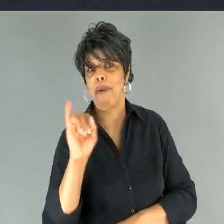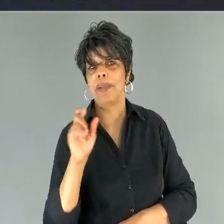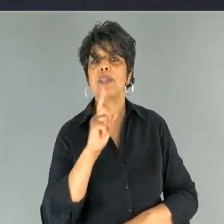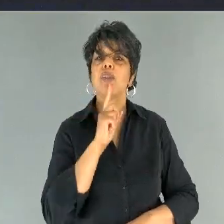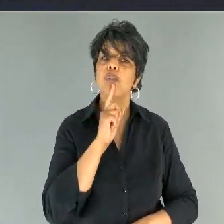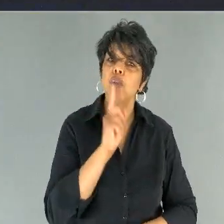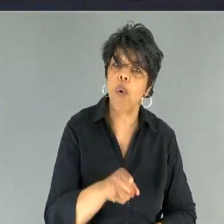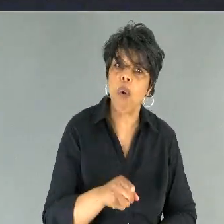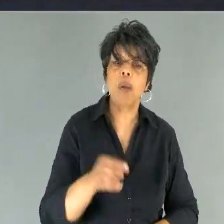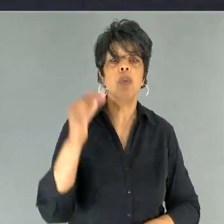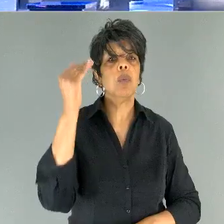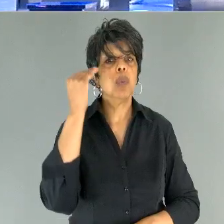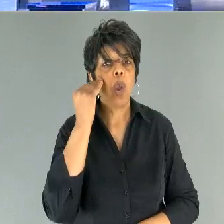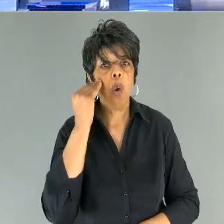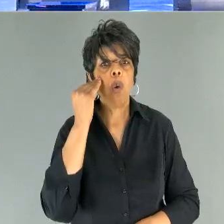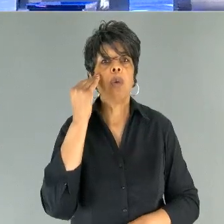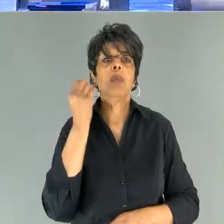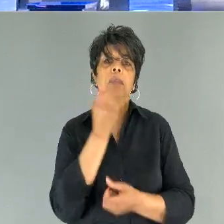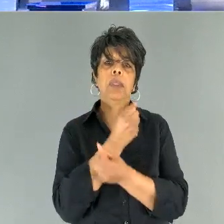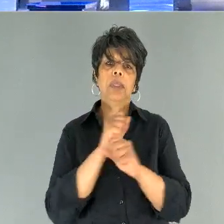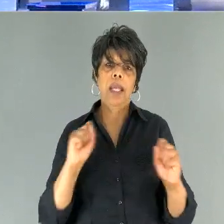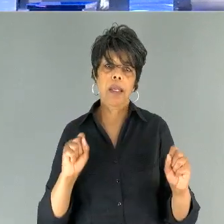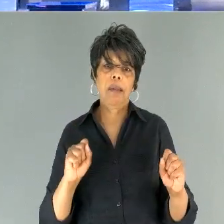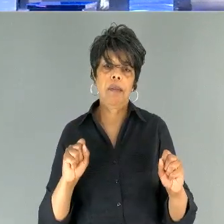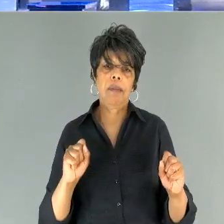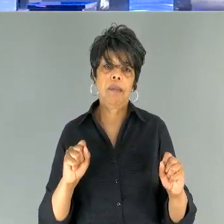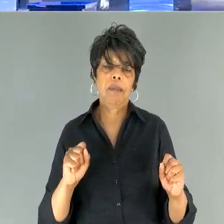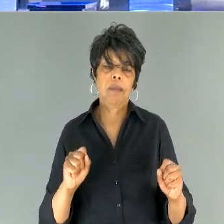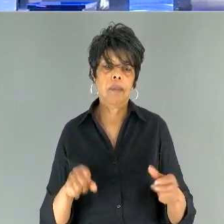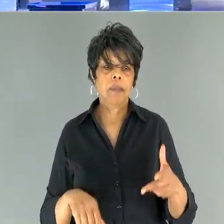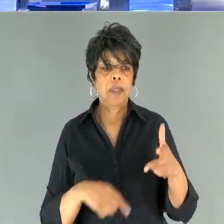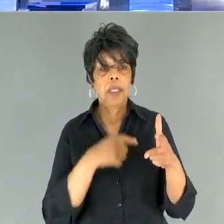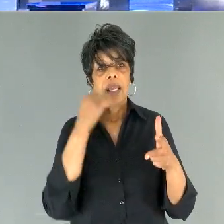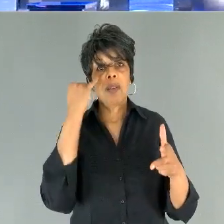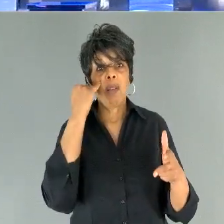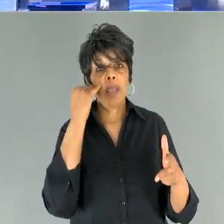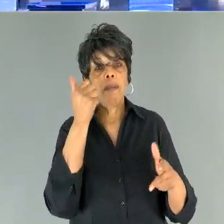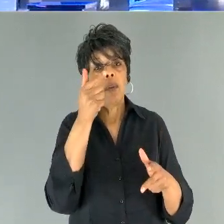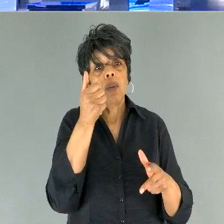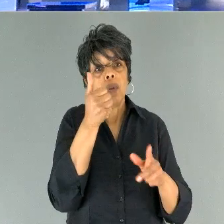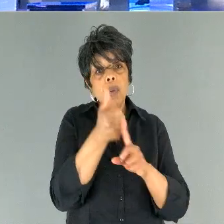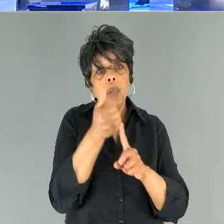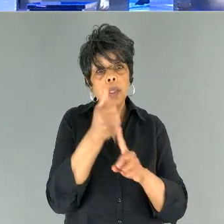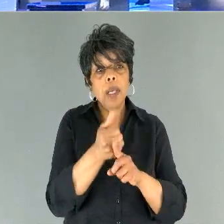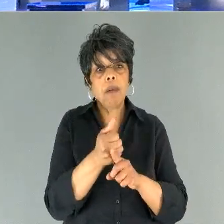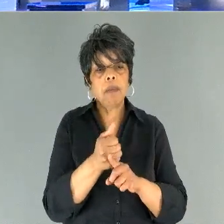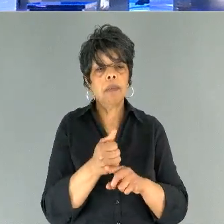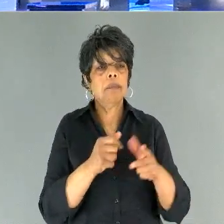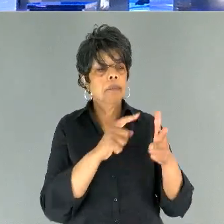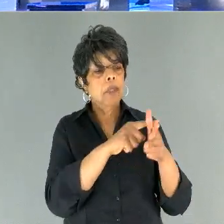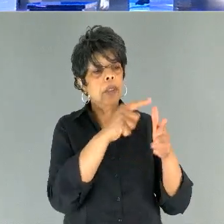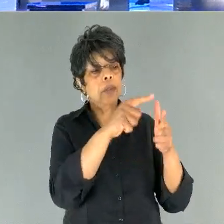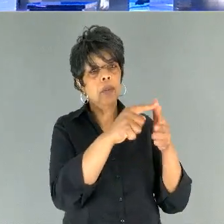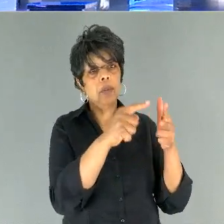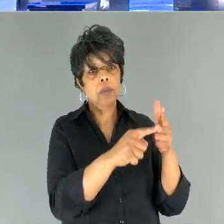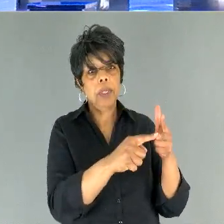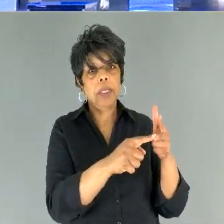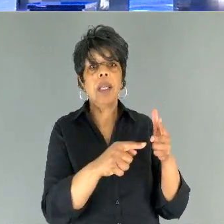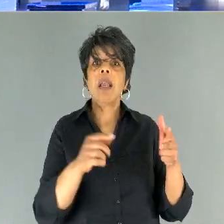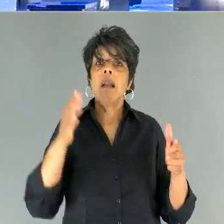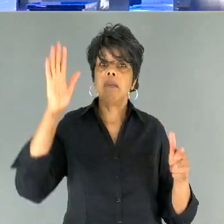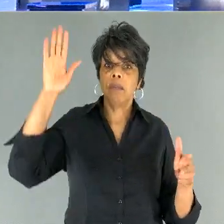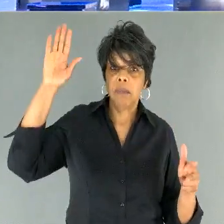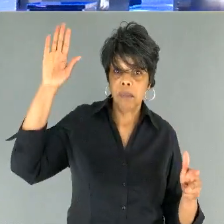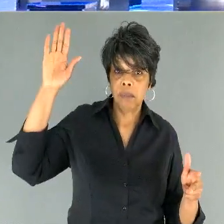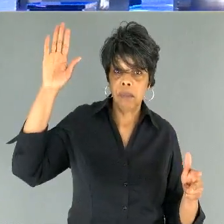If you lifted your hand for prayer on any three of those invitations to get saved for the very first time, to rededicate your